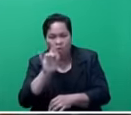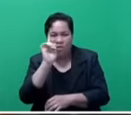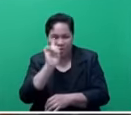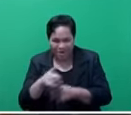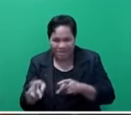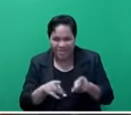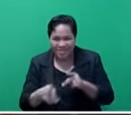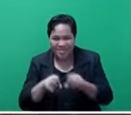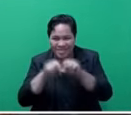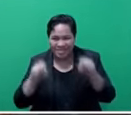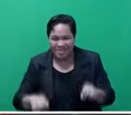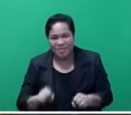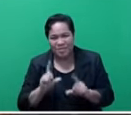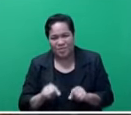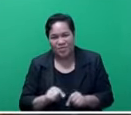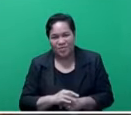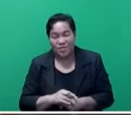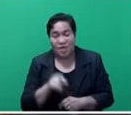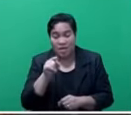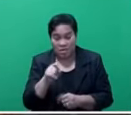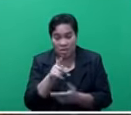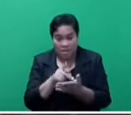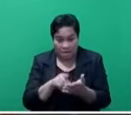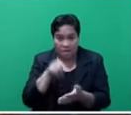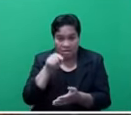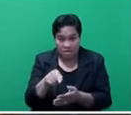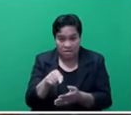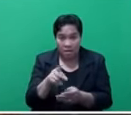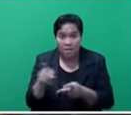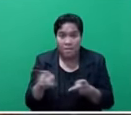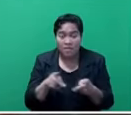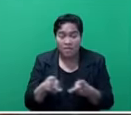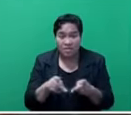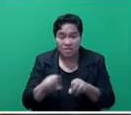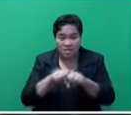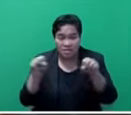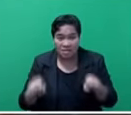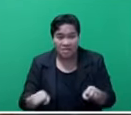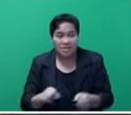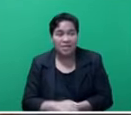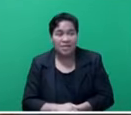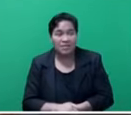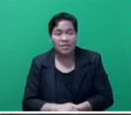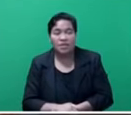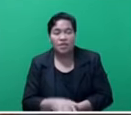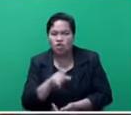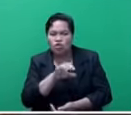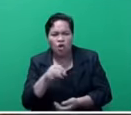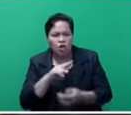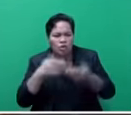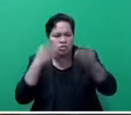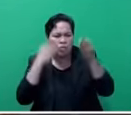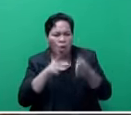performance management system does. And as part of that performance management system, because you're not only looking at performance